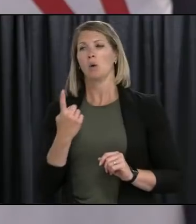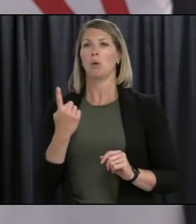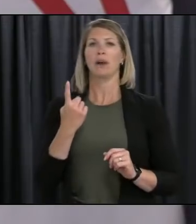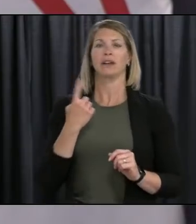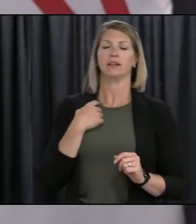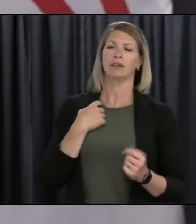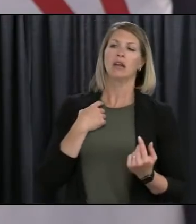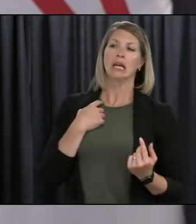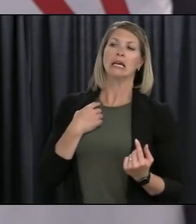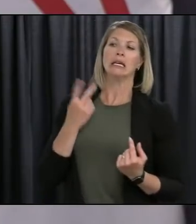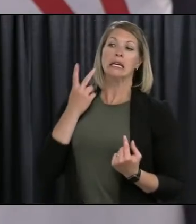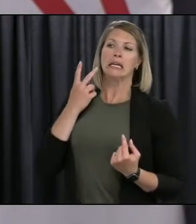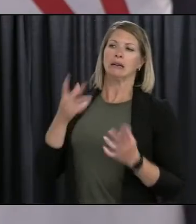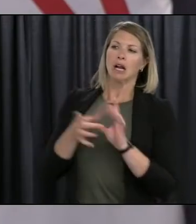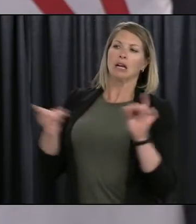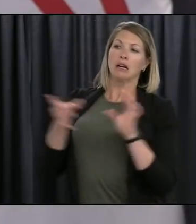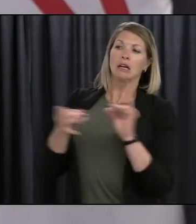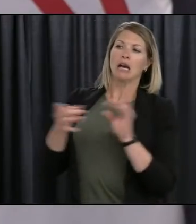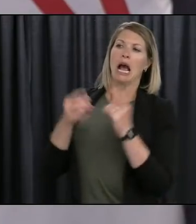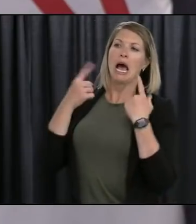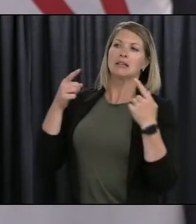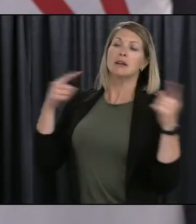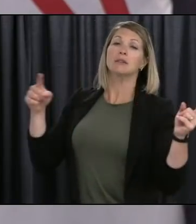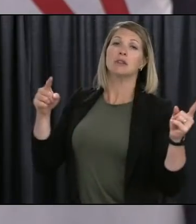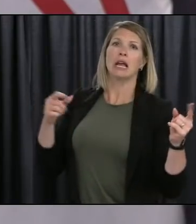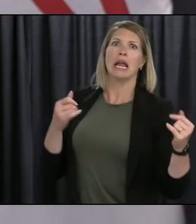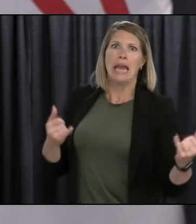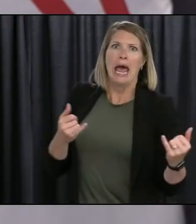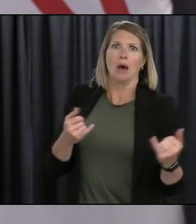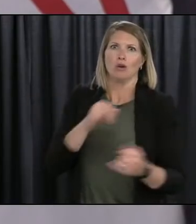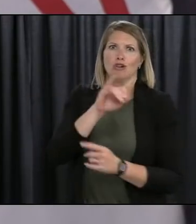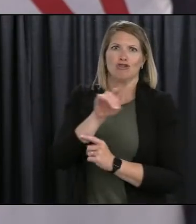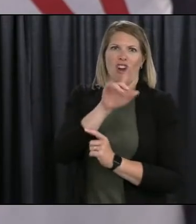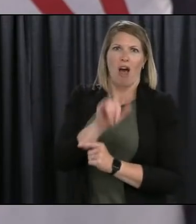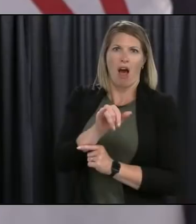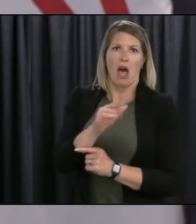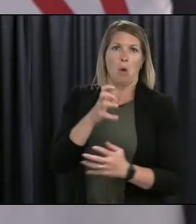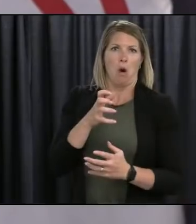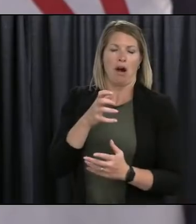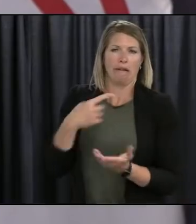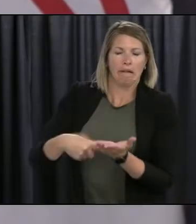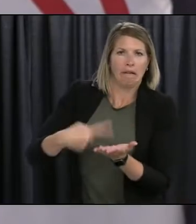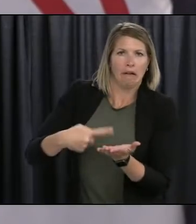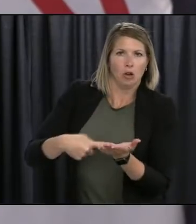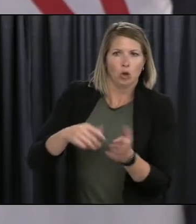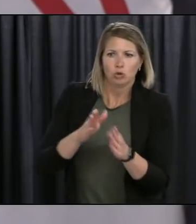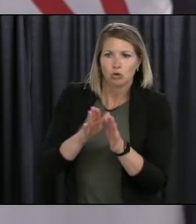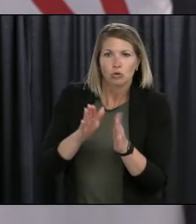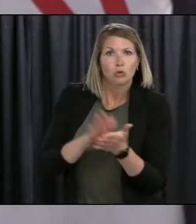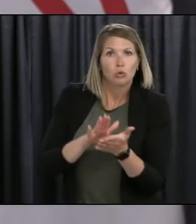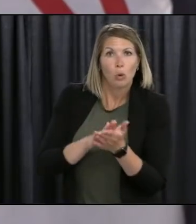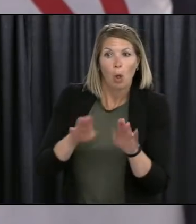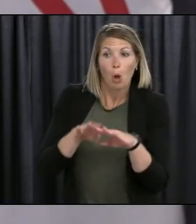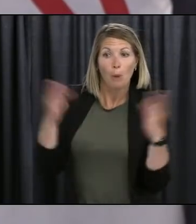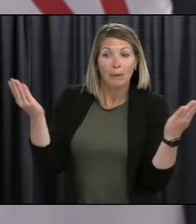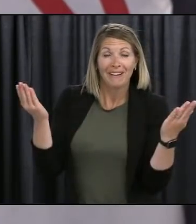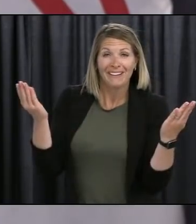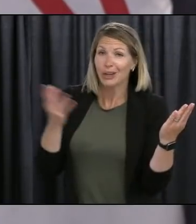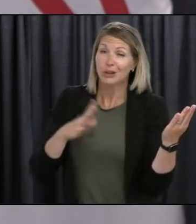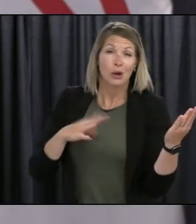July, in the middle of summer, is what return to school would look like in September. But given the fact that it's just really a couple